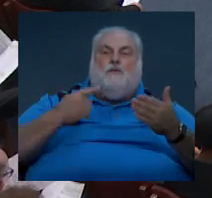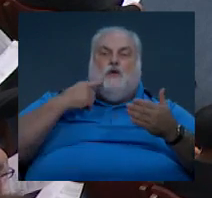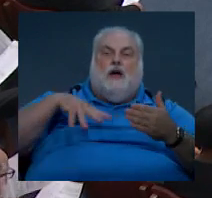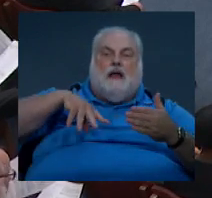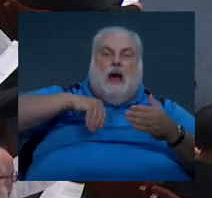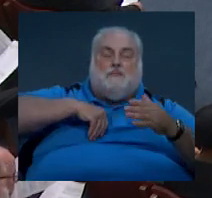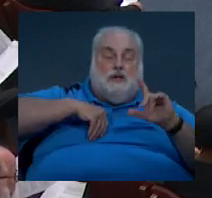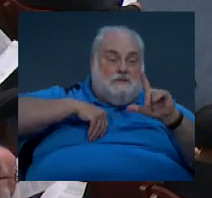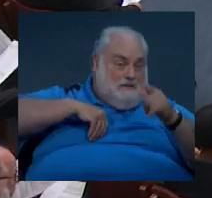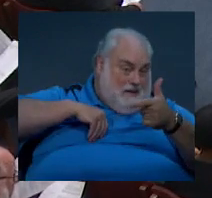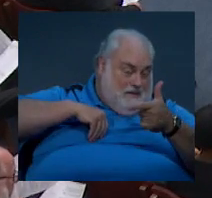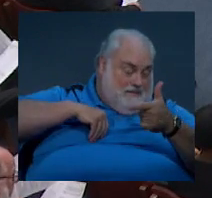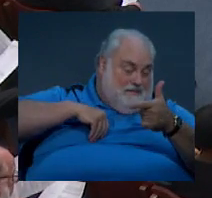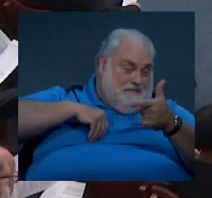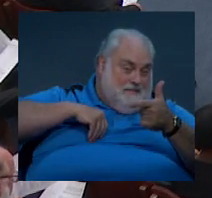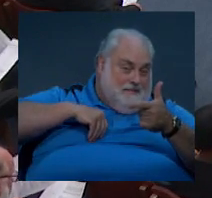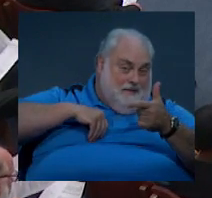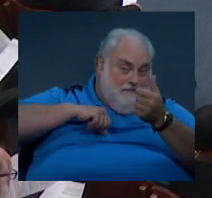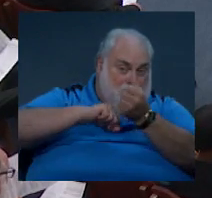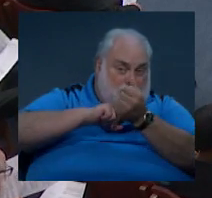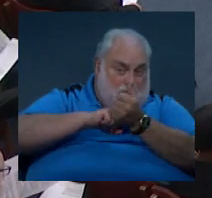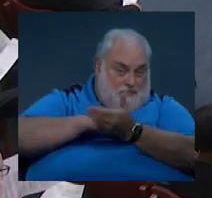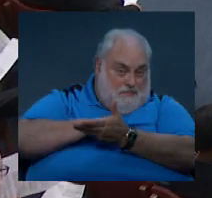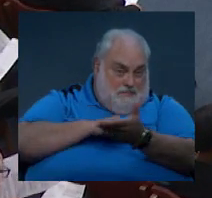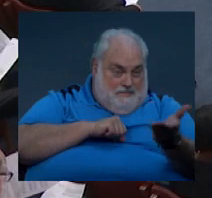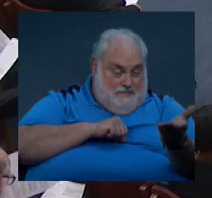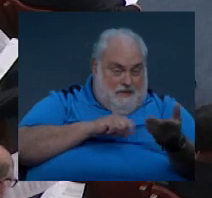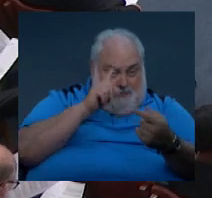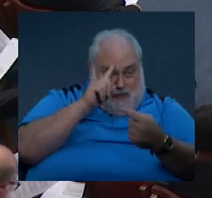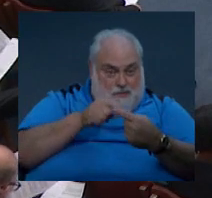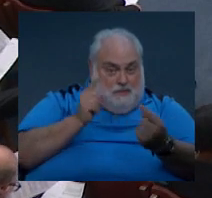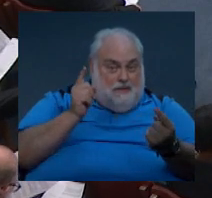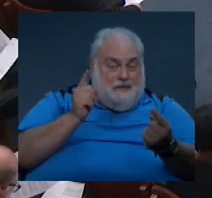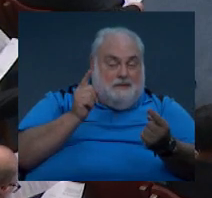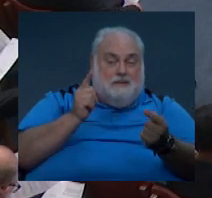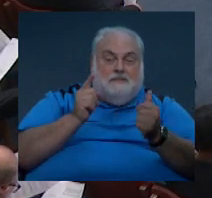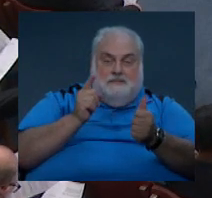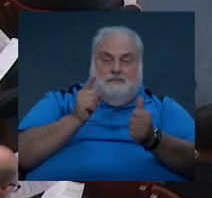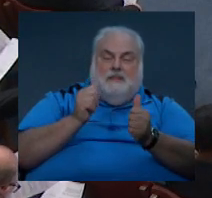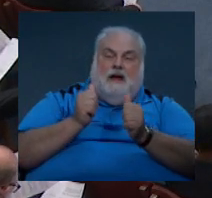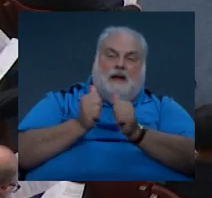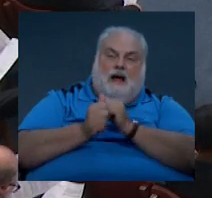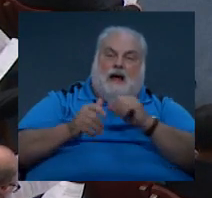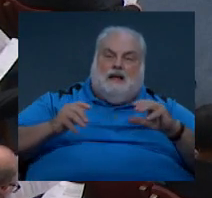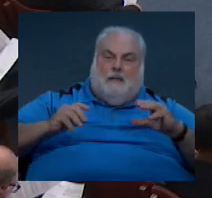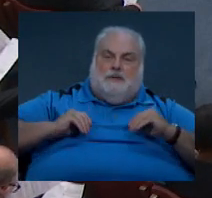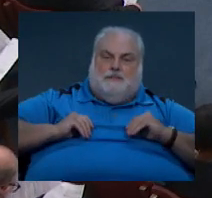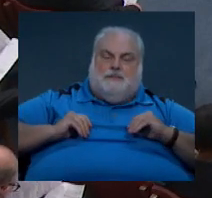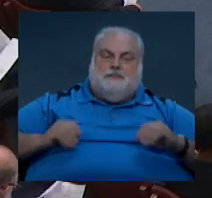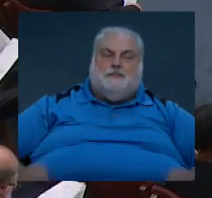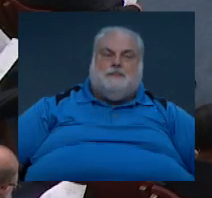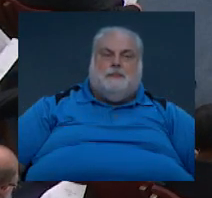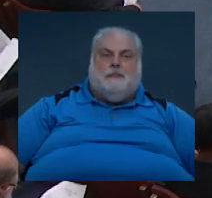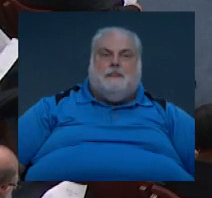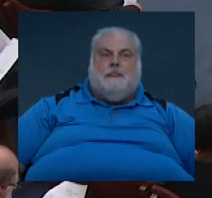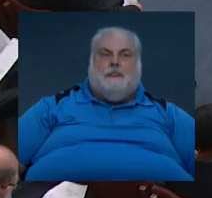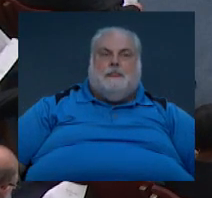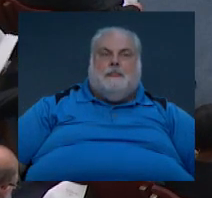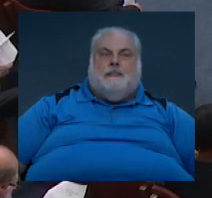There's a motion and second to approve the adoption of the consent agenda. All those in favor, please say aye. All those opposed, please say nay. Motion passes.